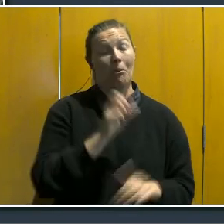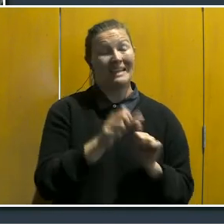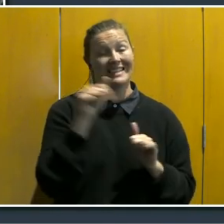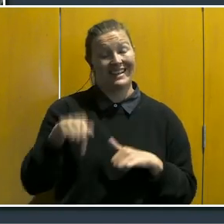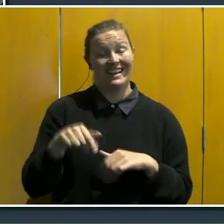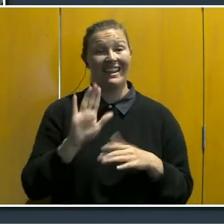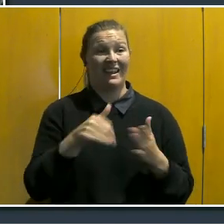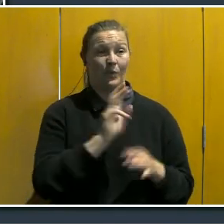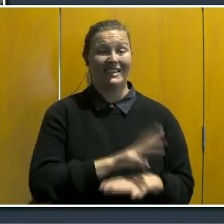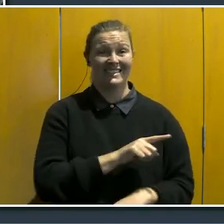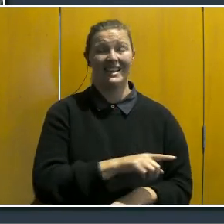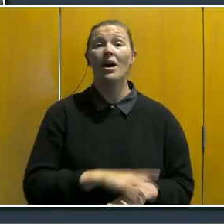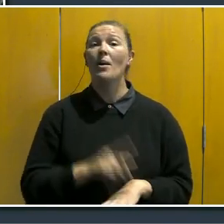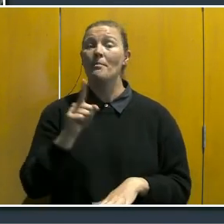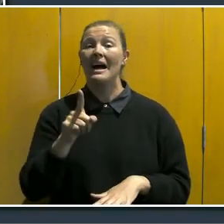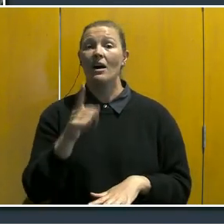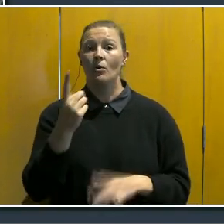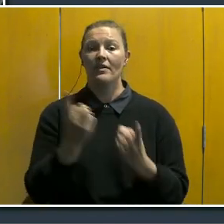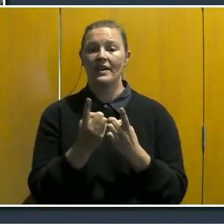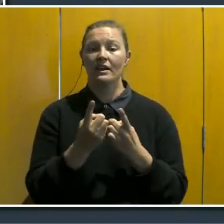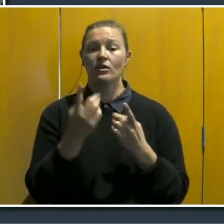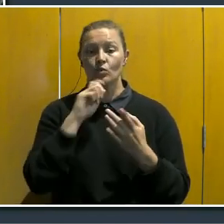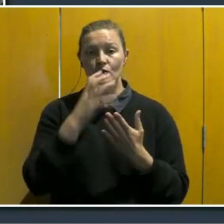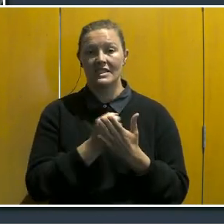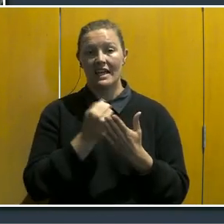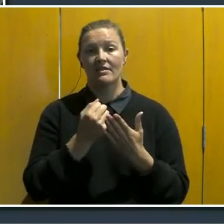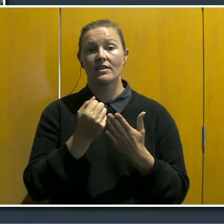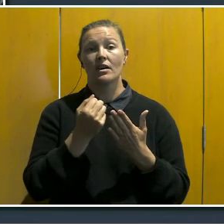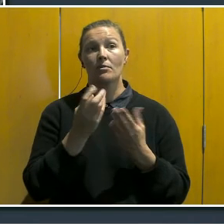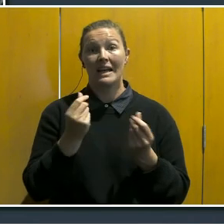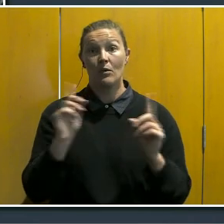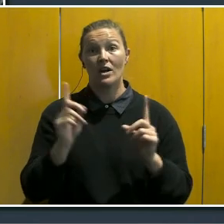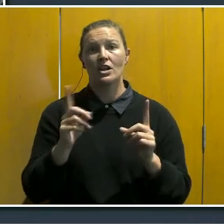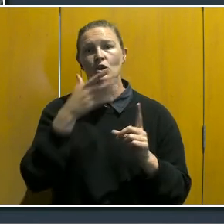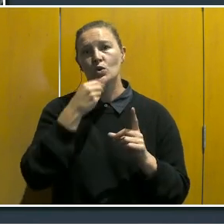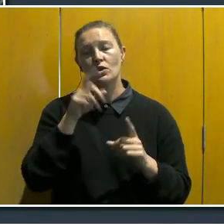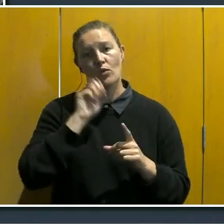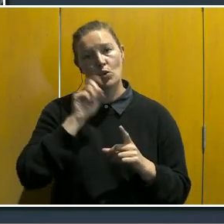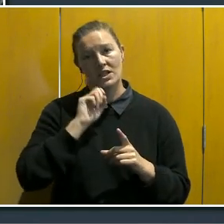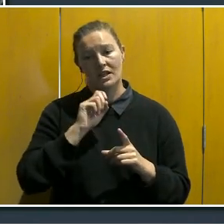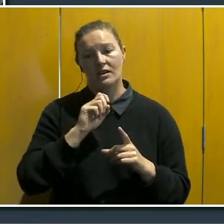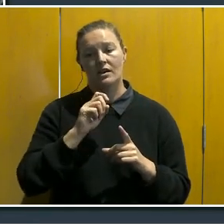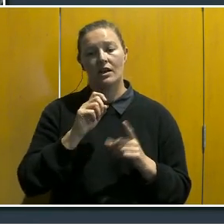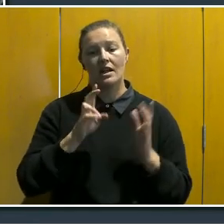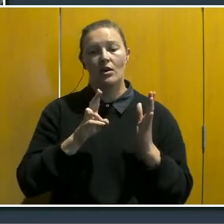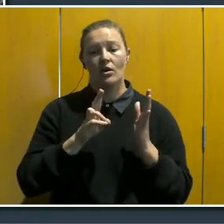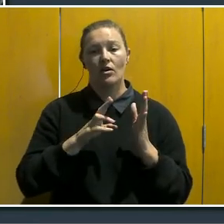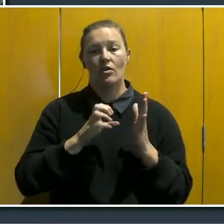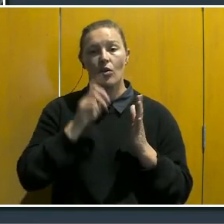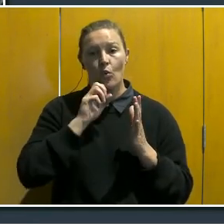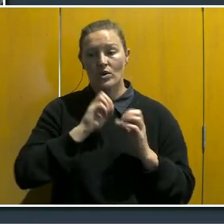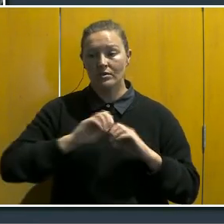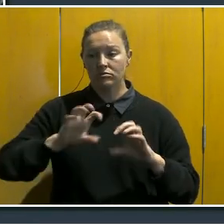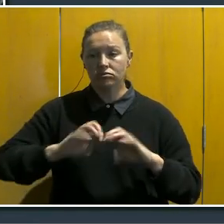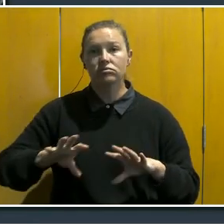one thing I can see would be fair and save a city a lot of money is the use of water. The water Napier City Council delivers to each household is putrid,